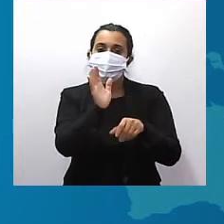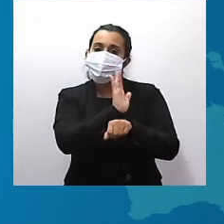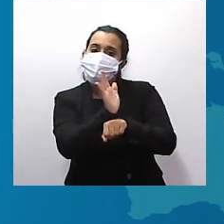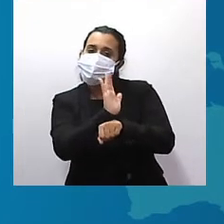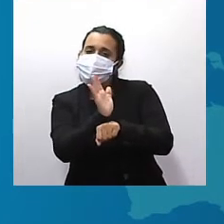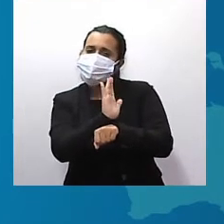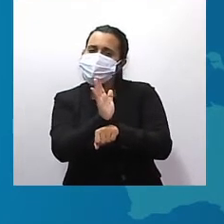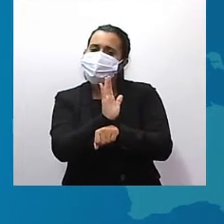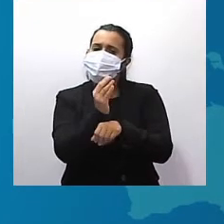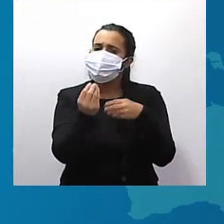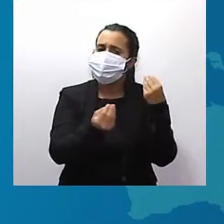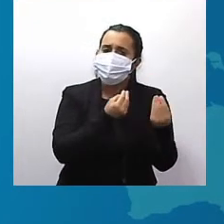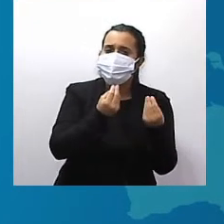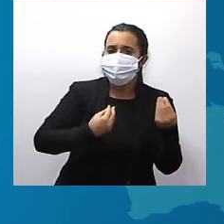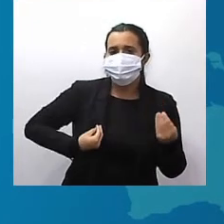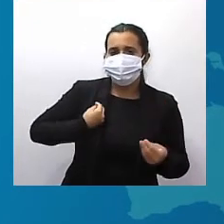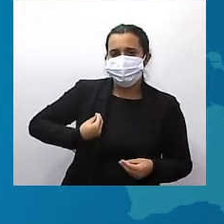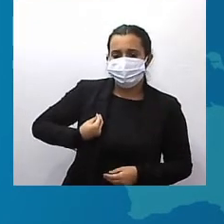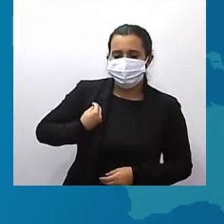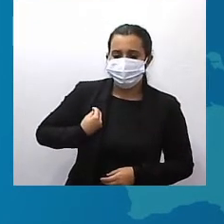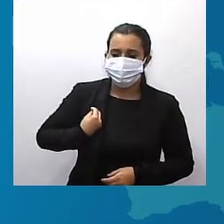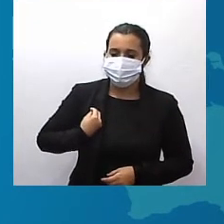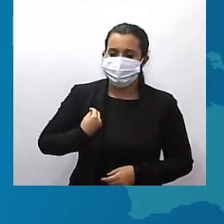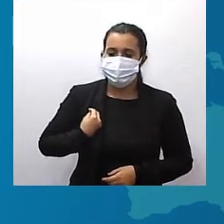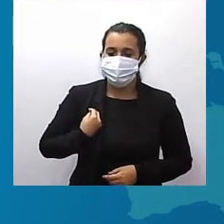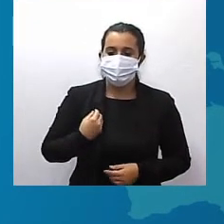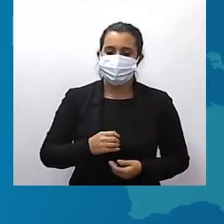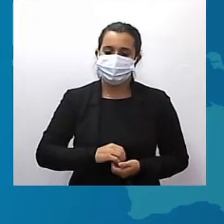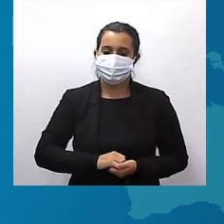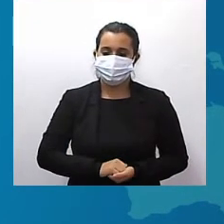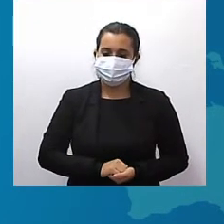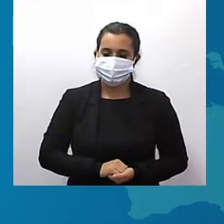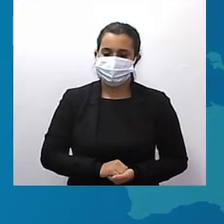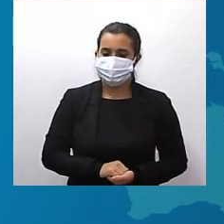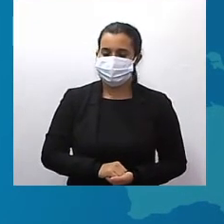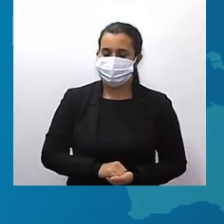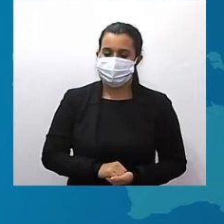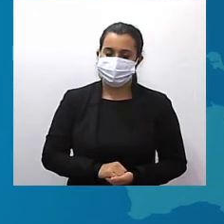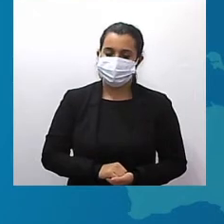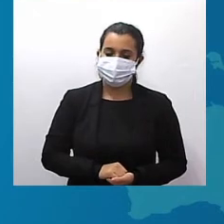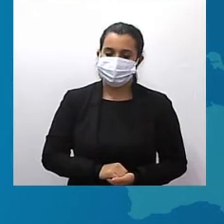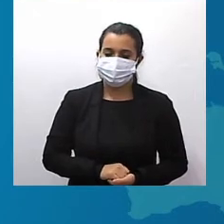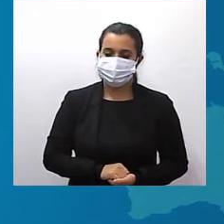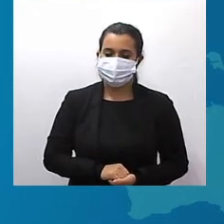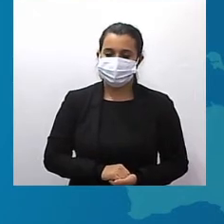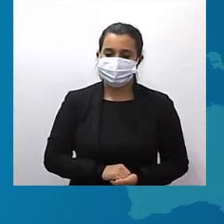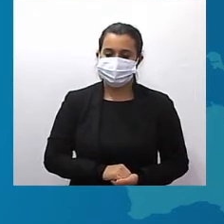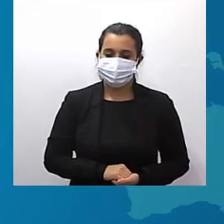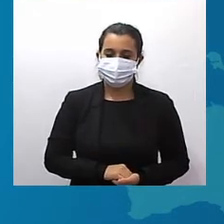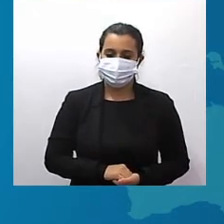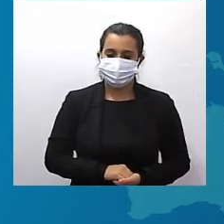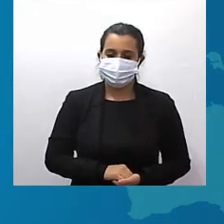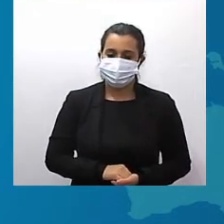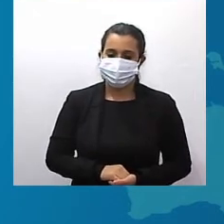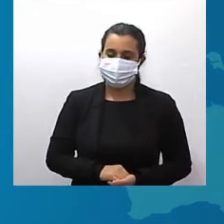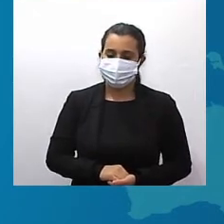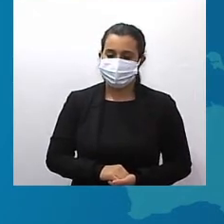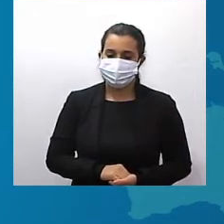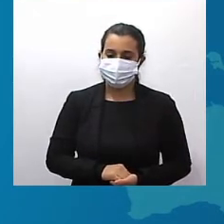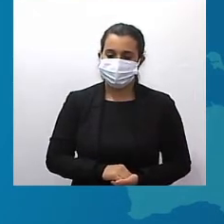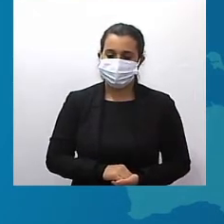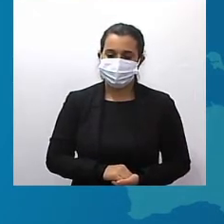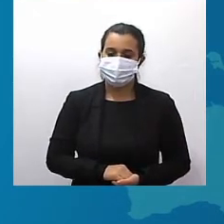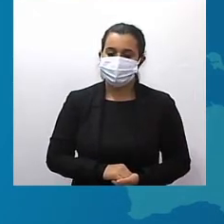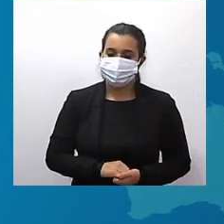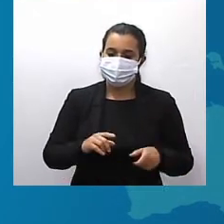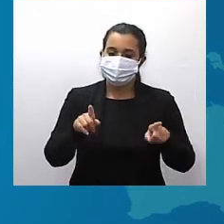gente tem inserting blackness in a context of technology and projections about the future.